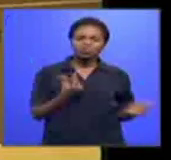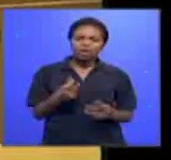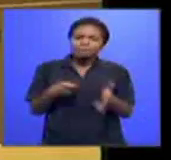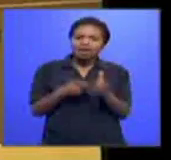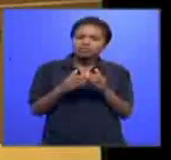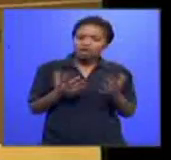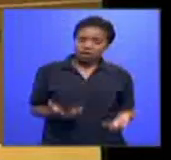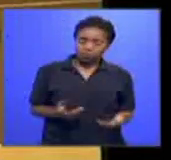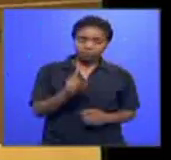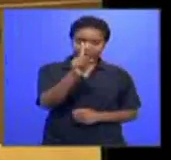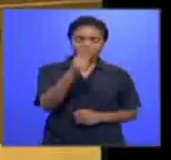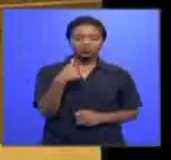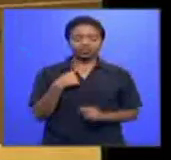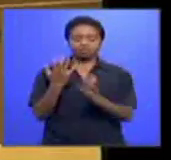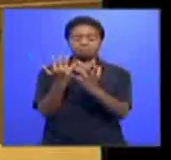budget of